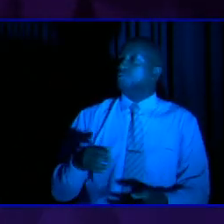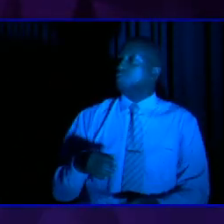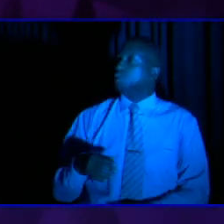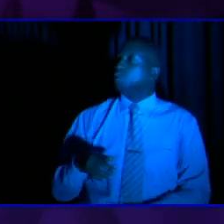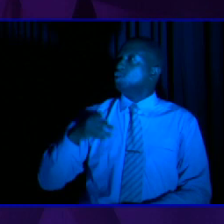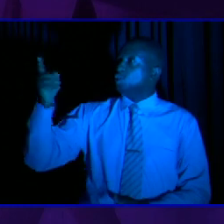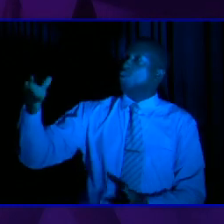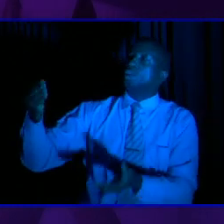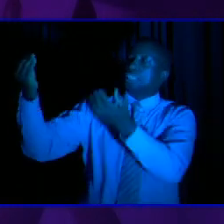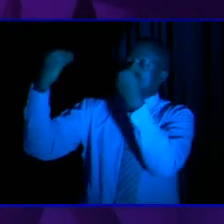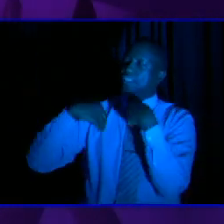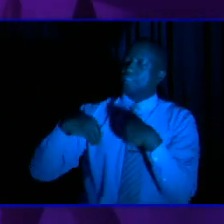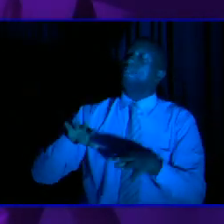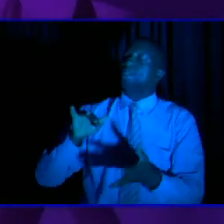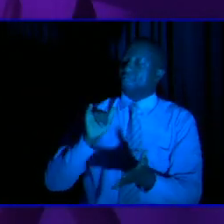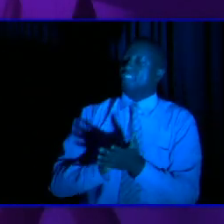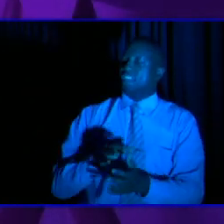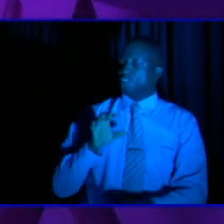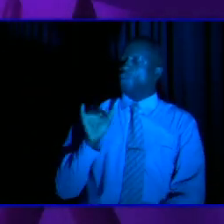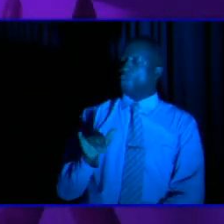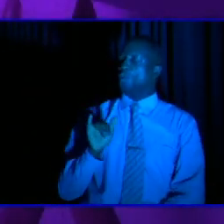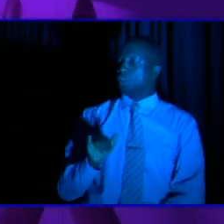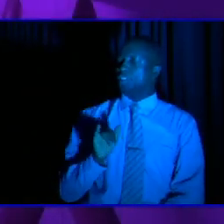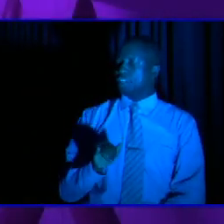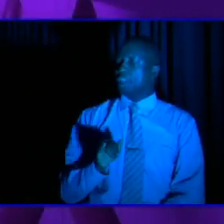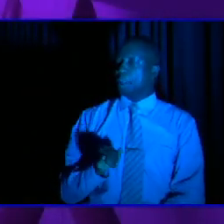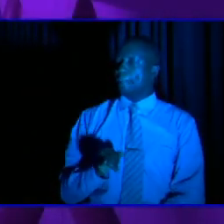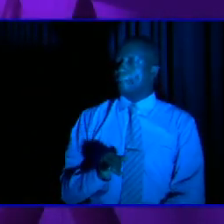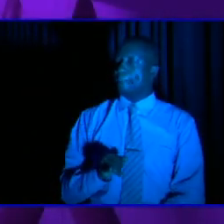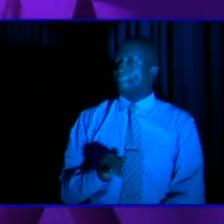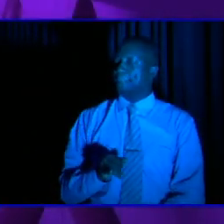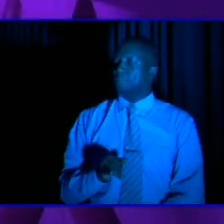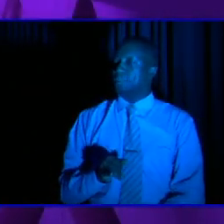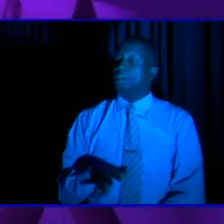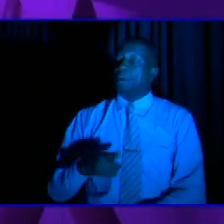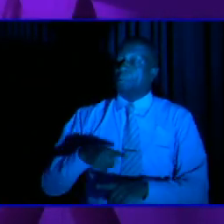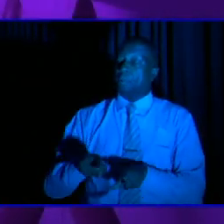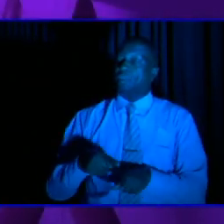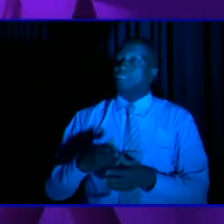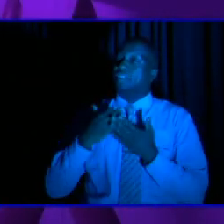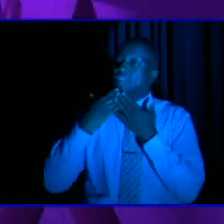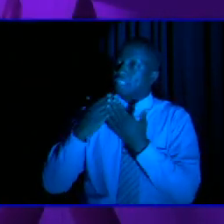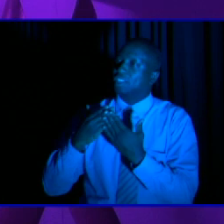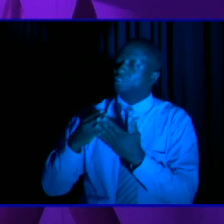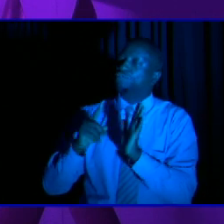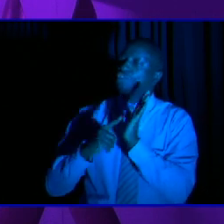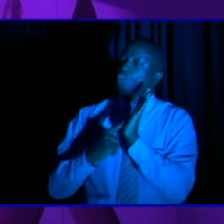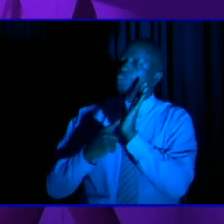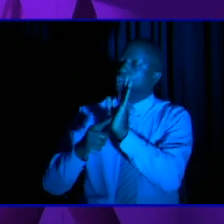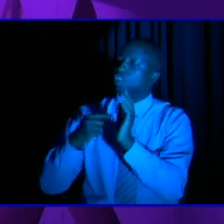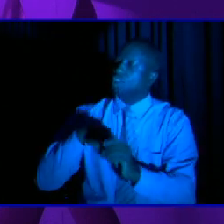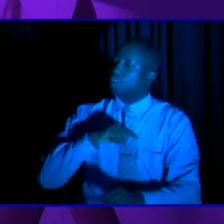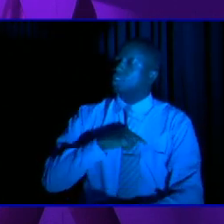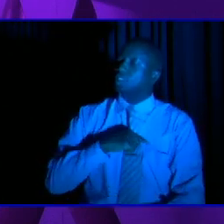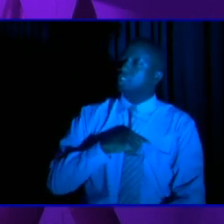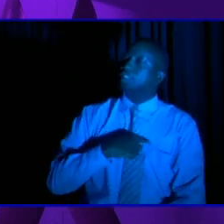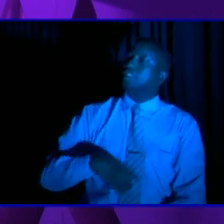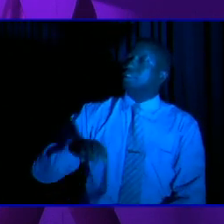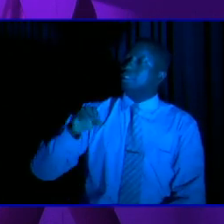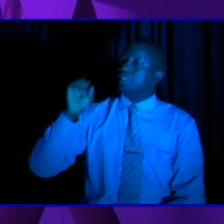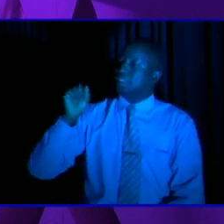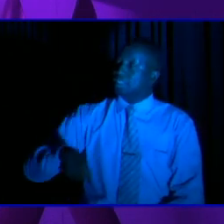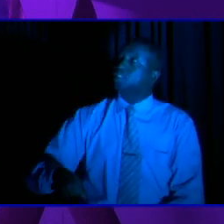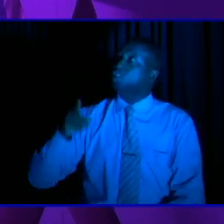Tonight, Almighty Father, thank you for bringing us to Matthew 25. Thank you for showing us, in as much as you have a heaven prepared for